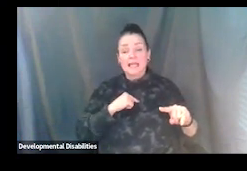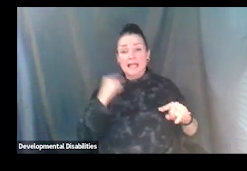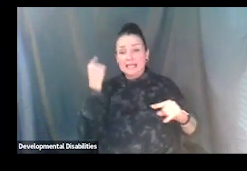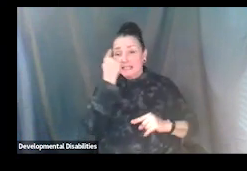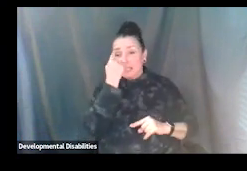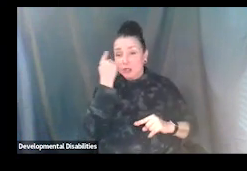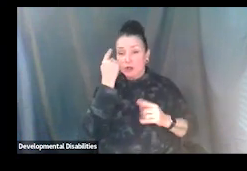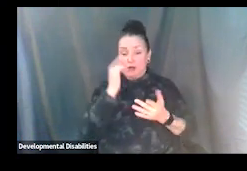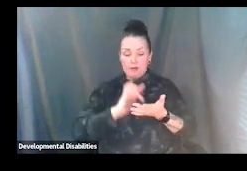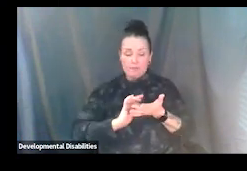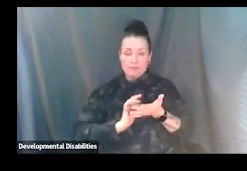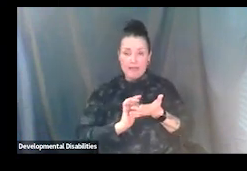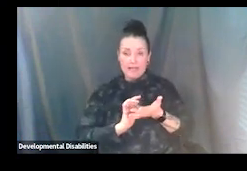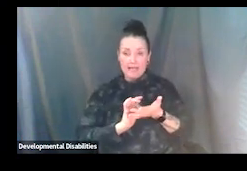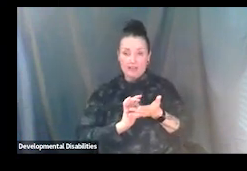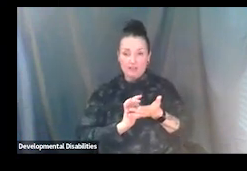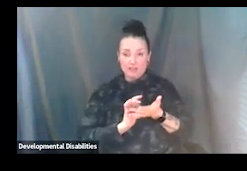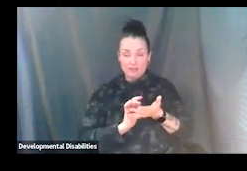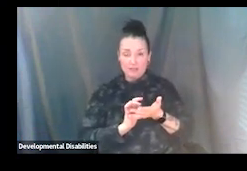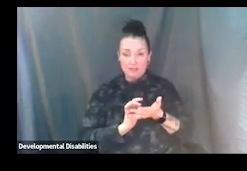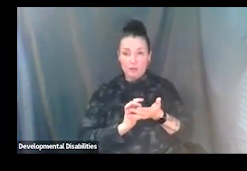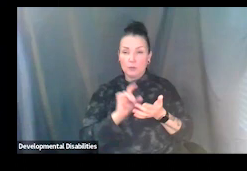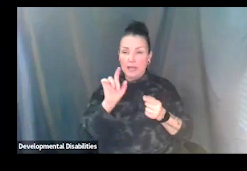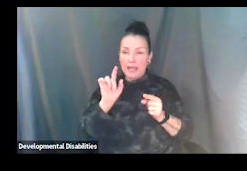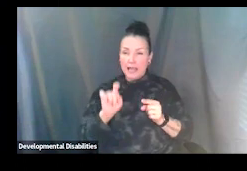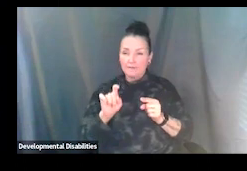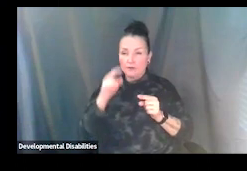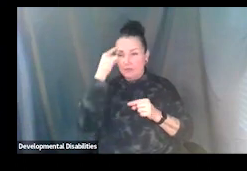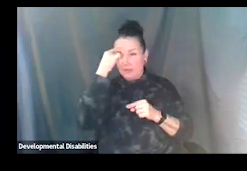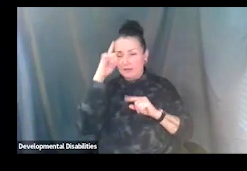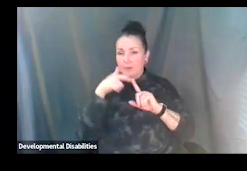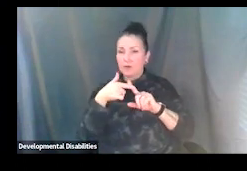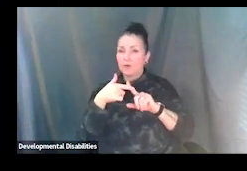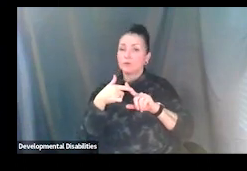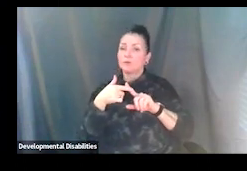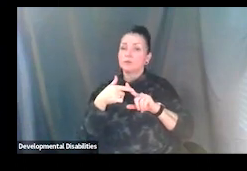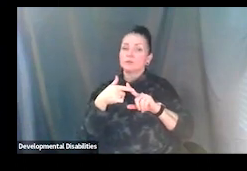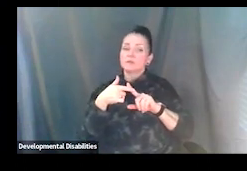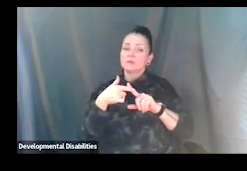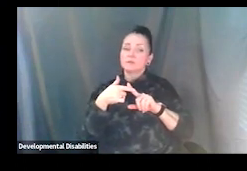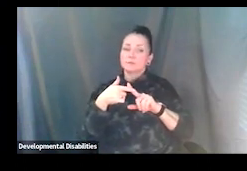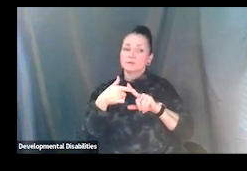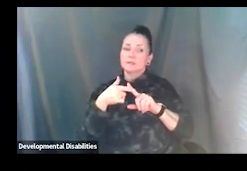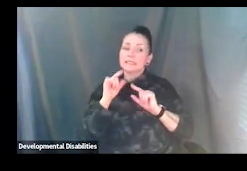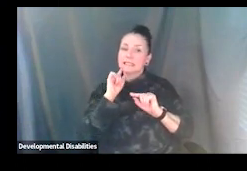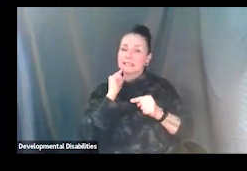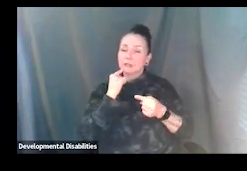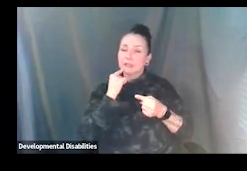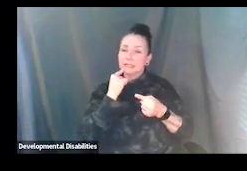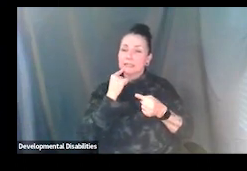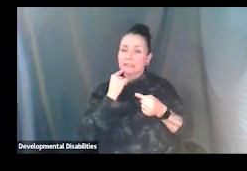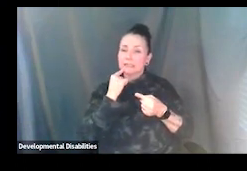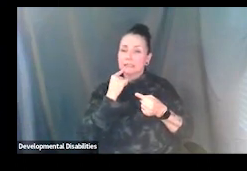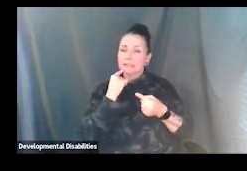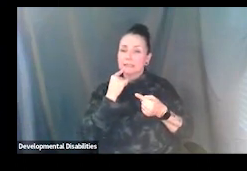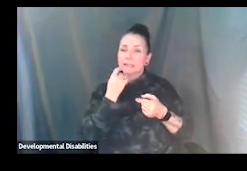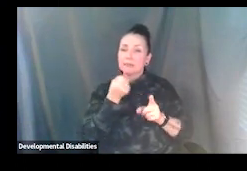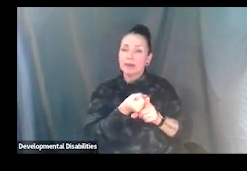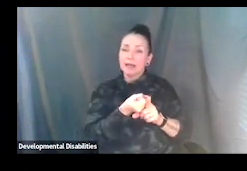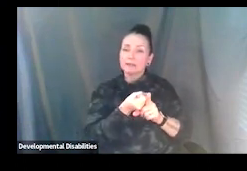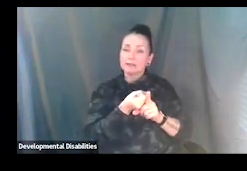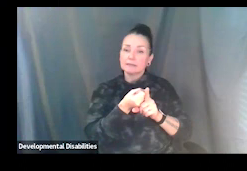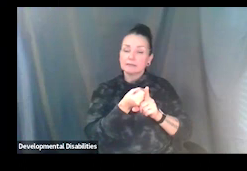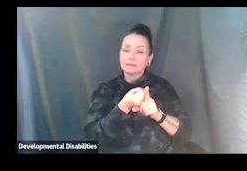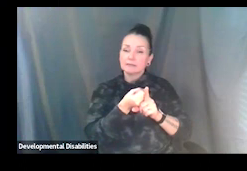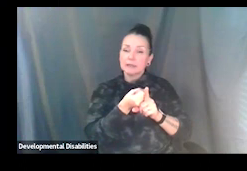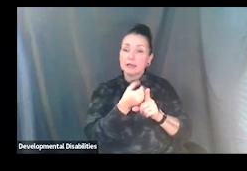one does work with a team, the psychologist, the social worker, to take a look at the